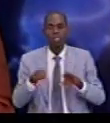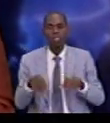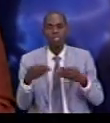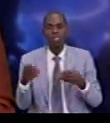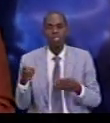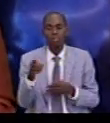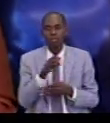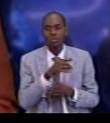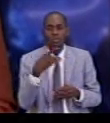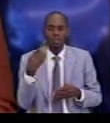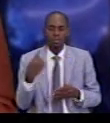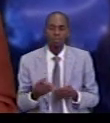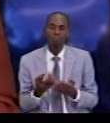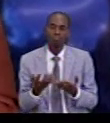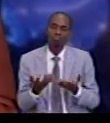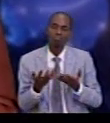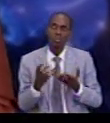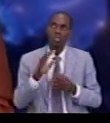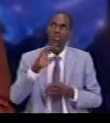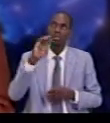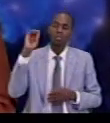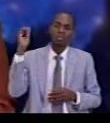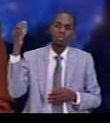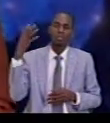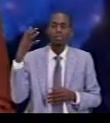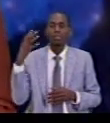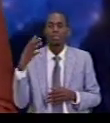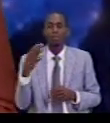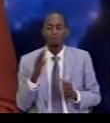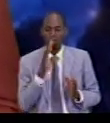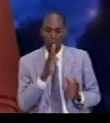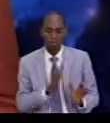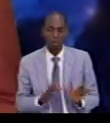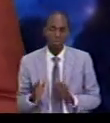desired miracles. Get ready because